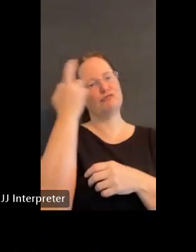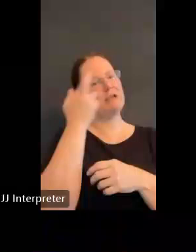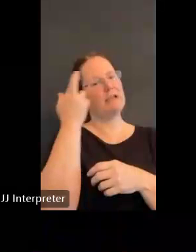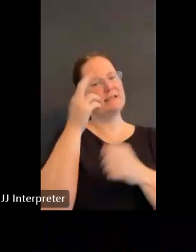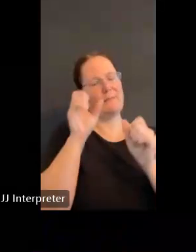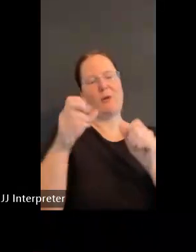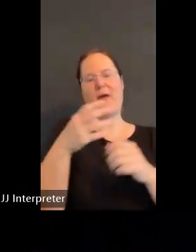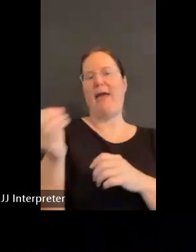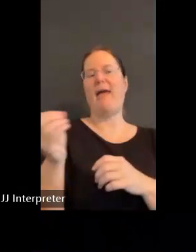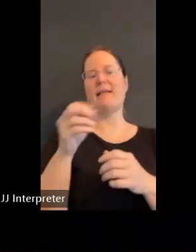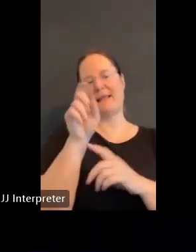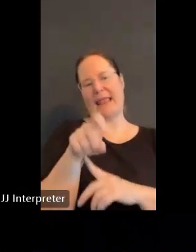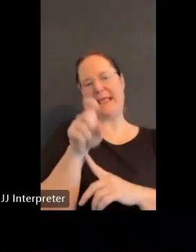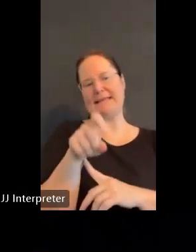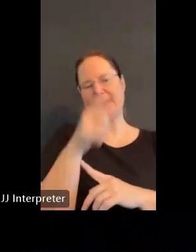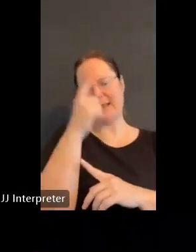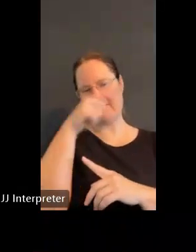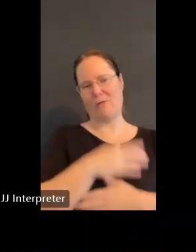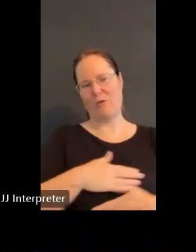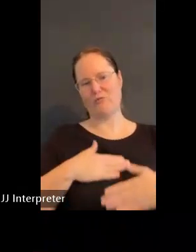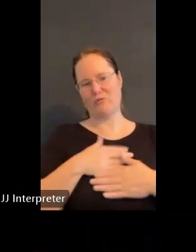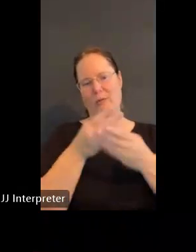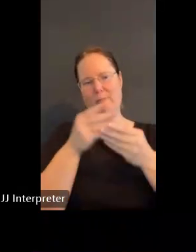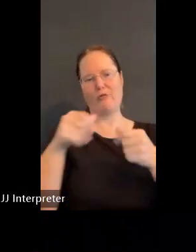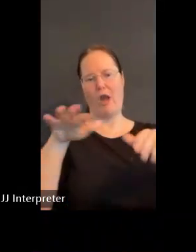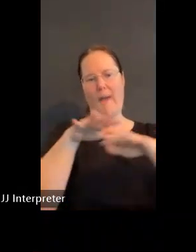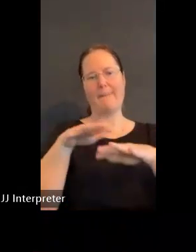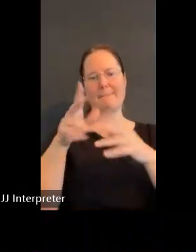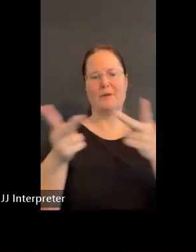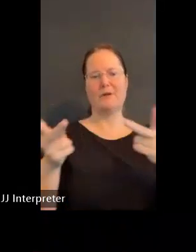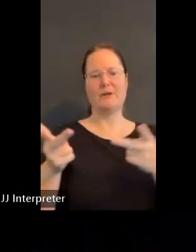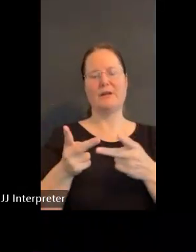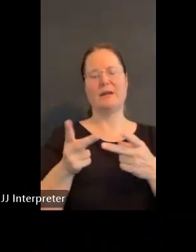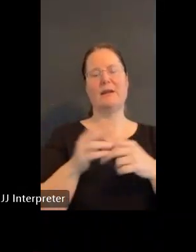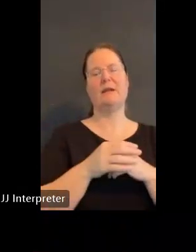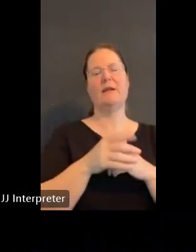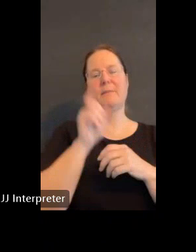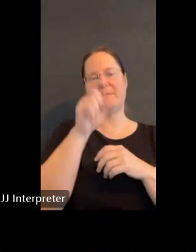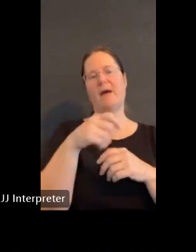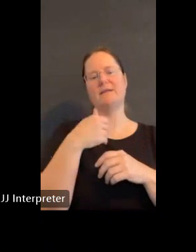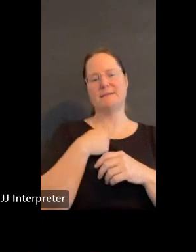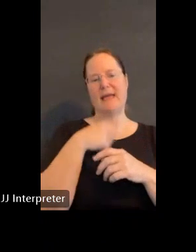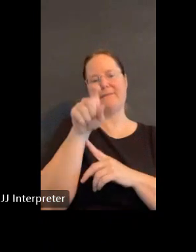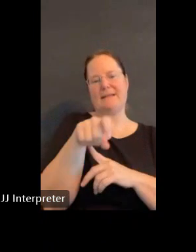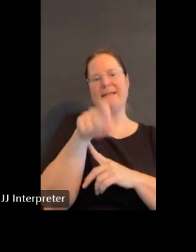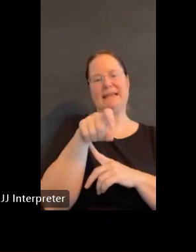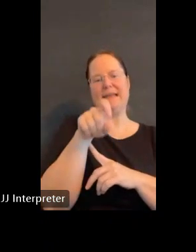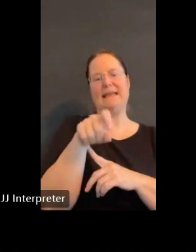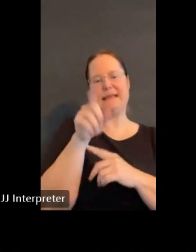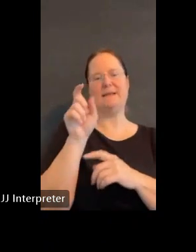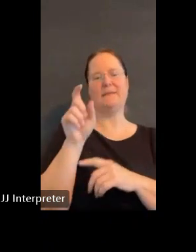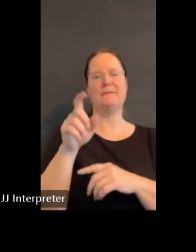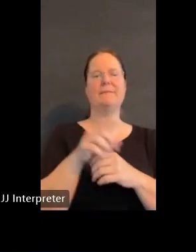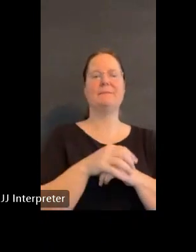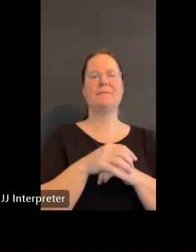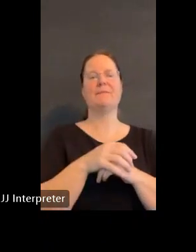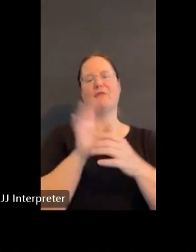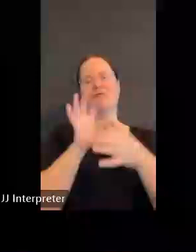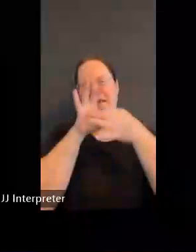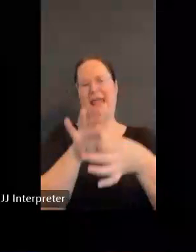property. So there needs to be a disability-related need that's associated with that request. It can't just be